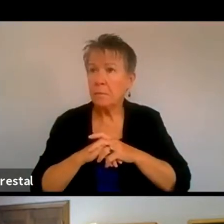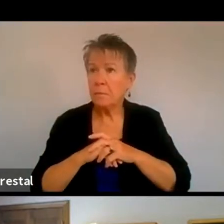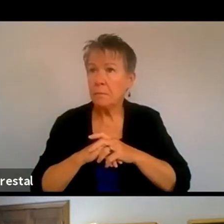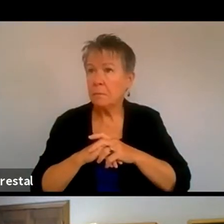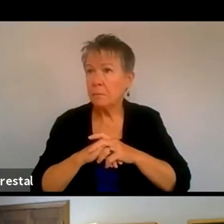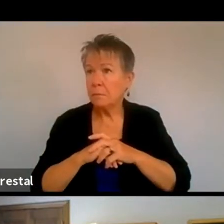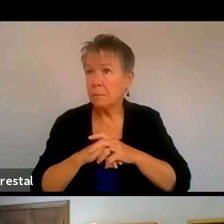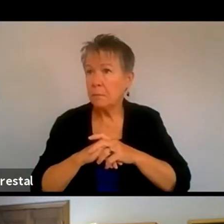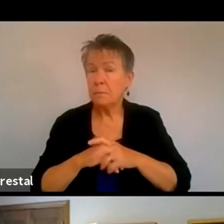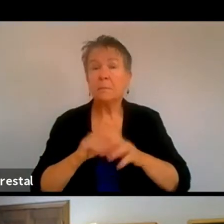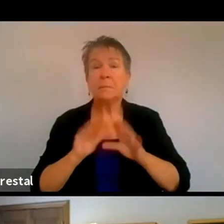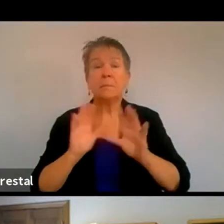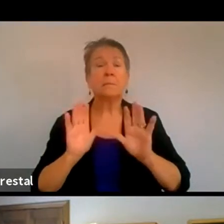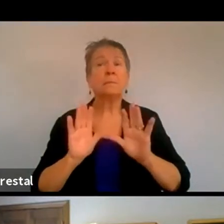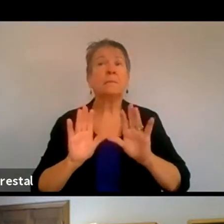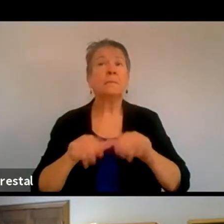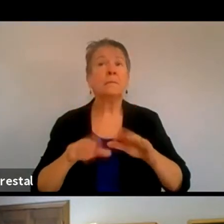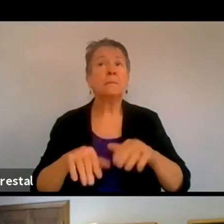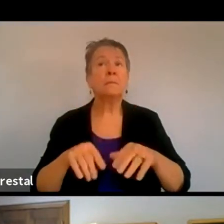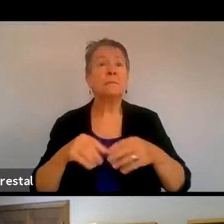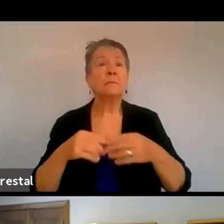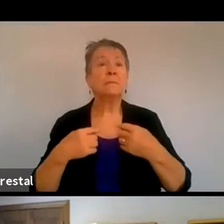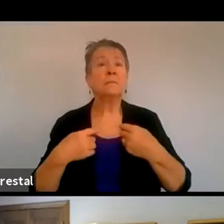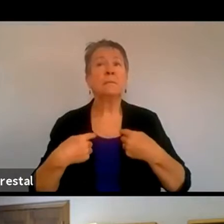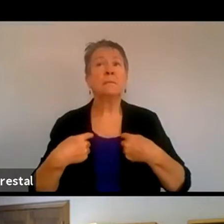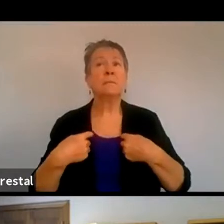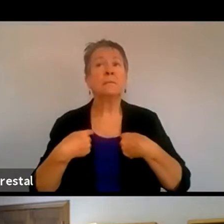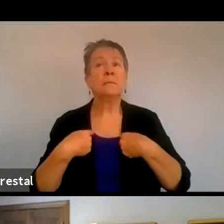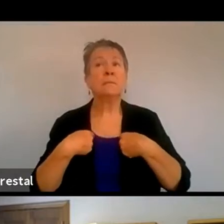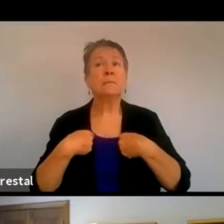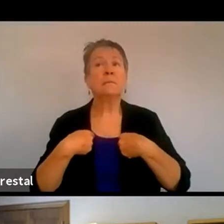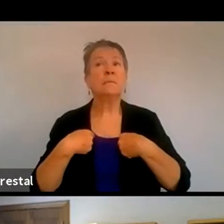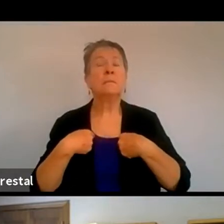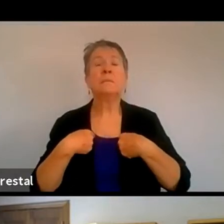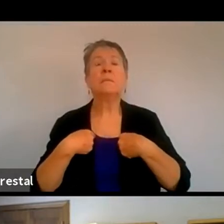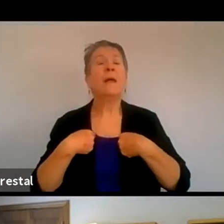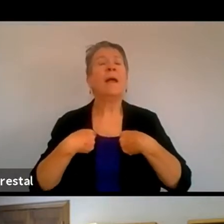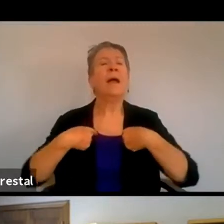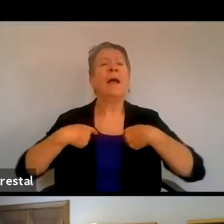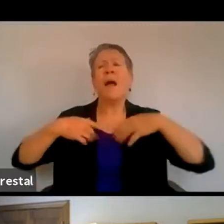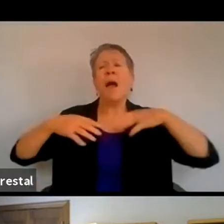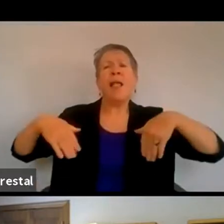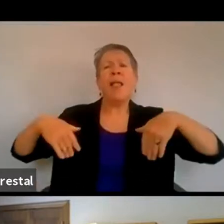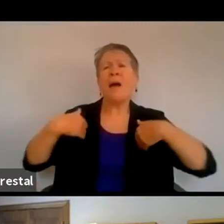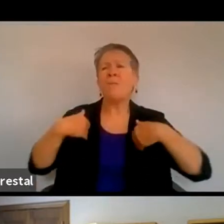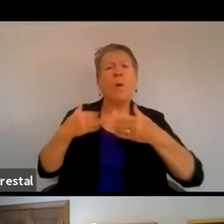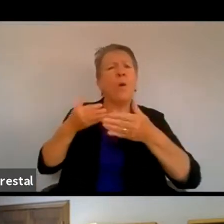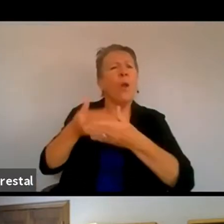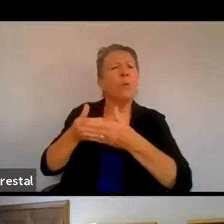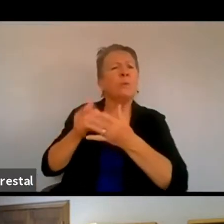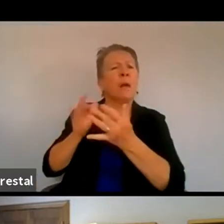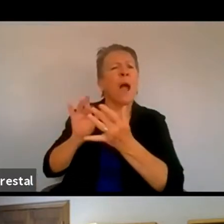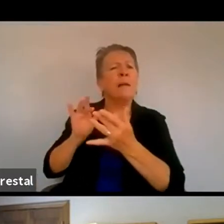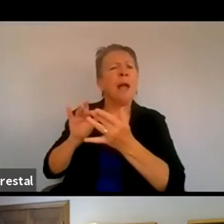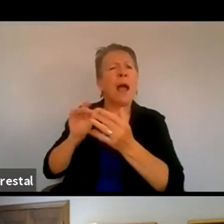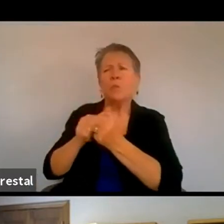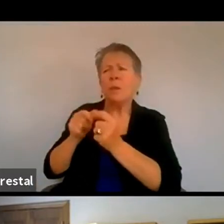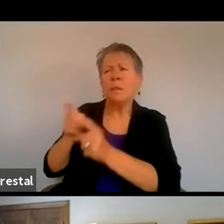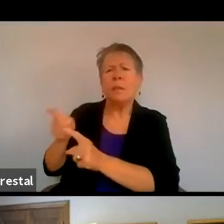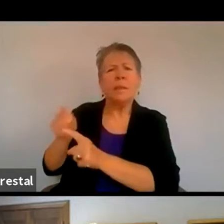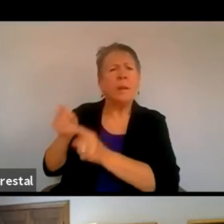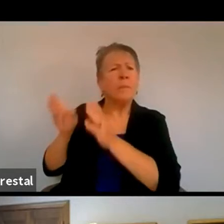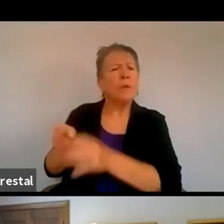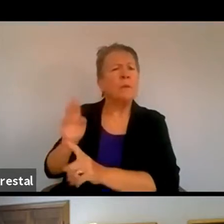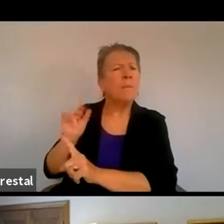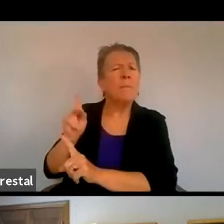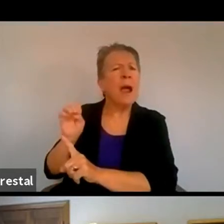not have what you would consider and define as a close contact. So having said that, when I heard it,